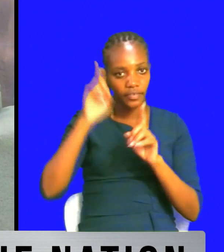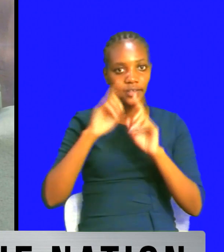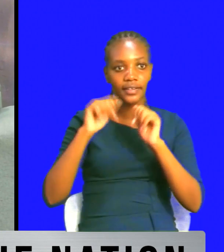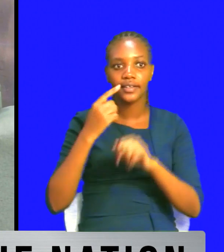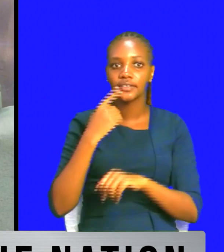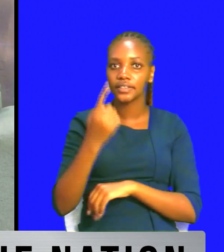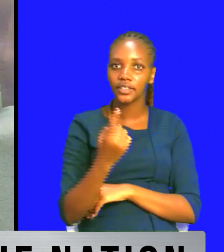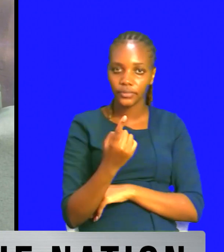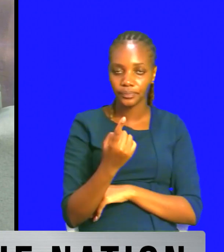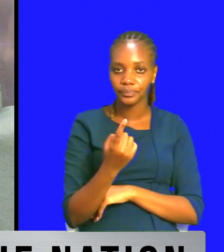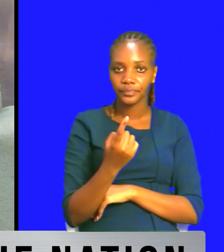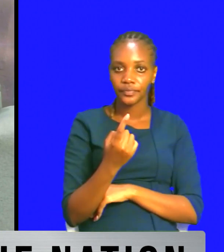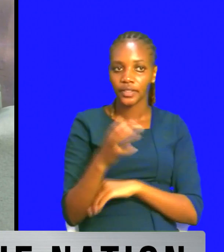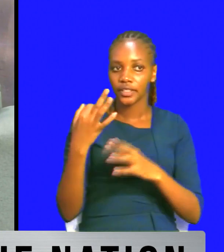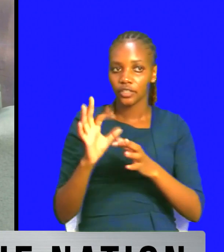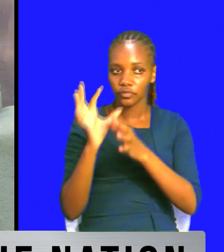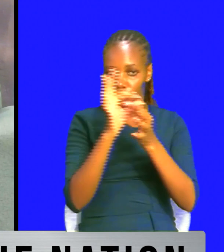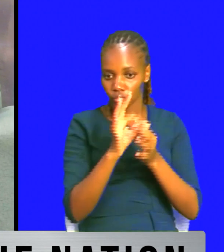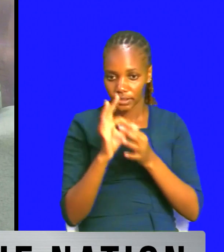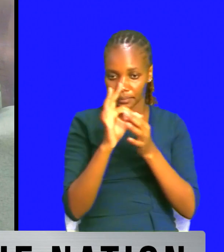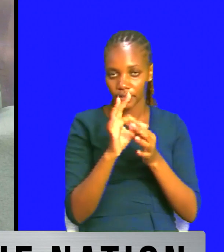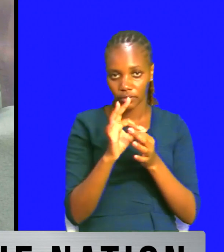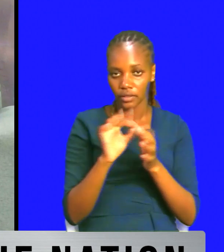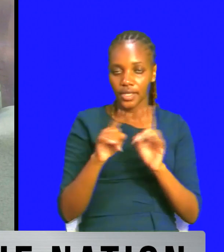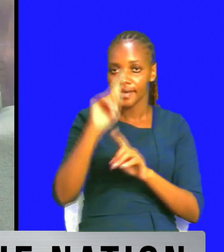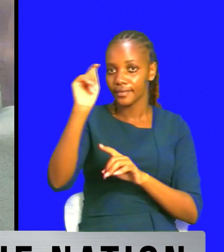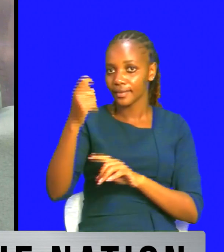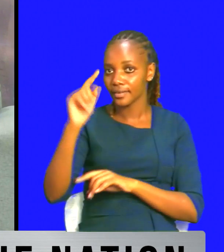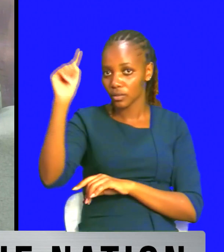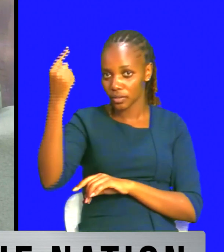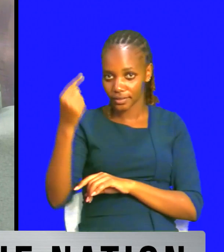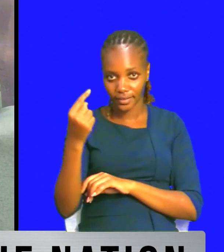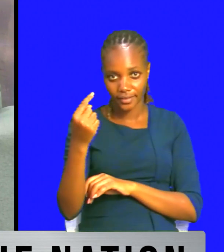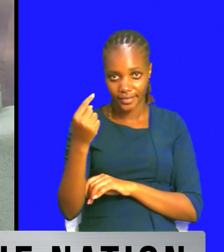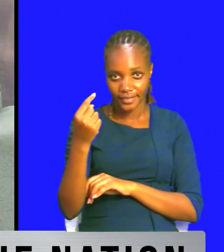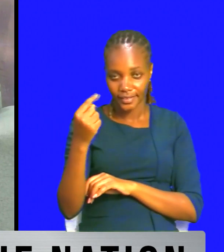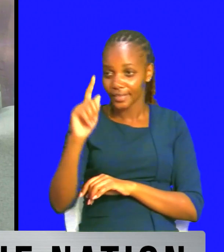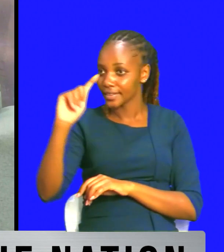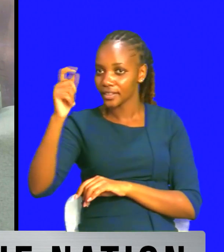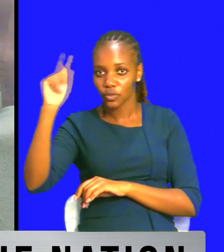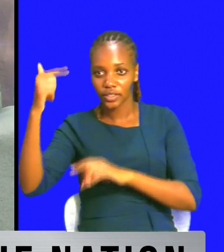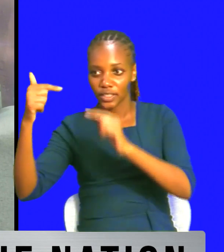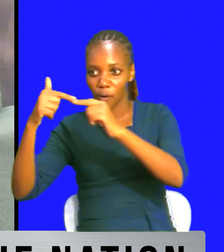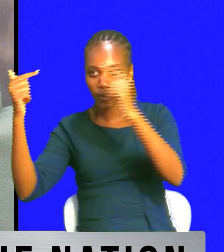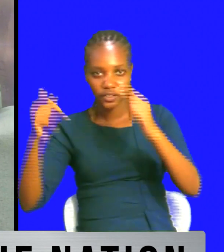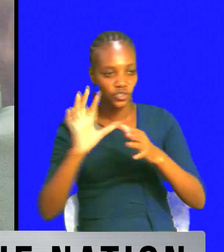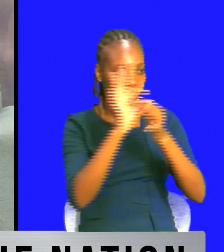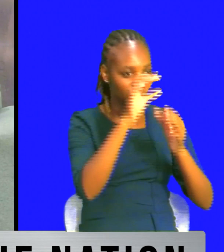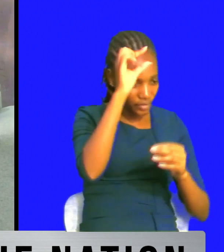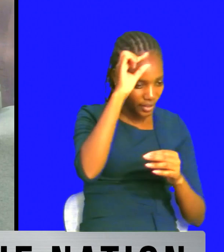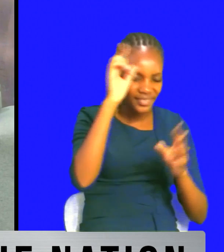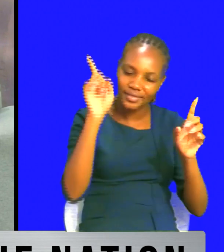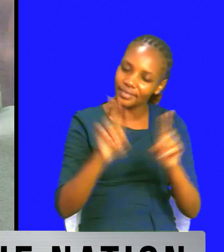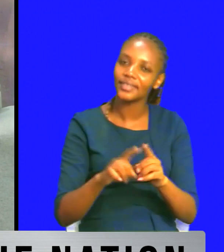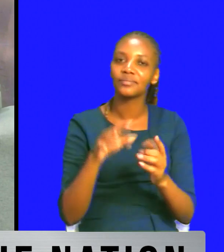if it was Azimio who is government and Kenya Kwanza was on the other side, still that would have been one of the things that would happen.